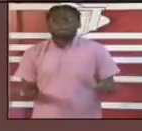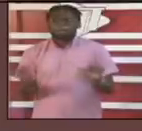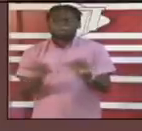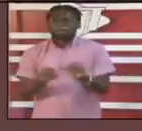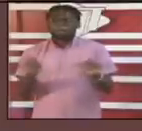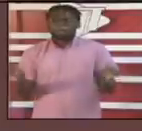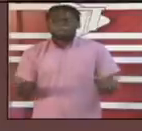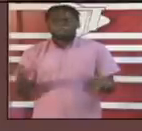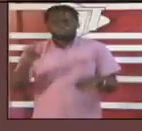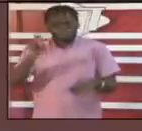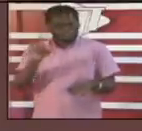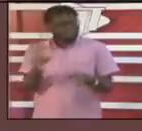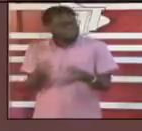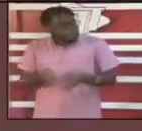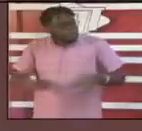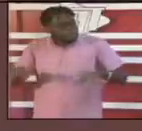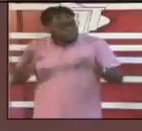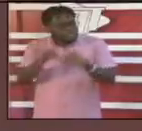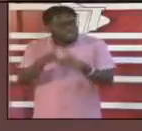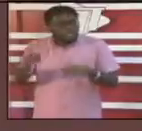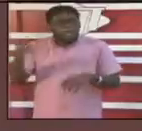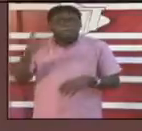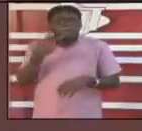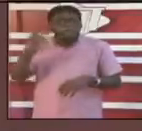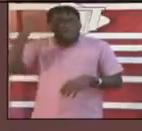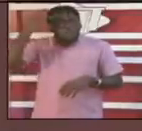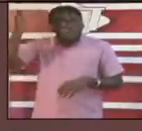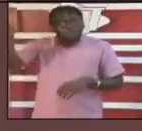parents, teachers, and your child.